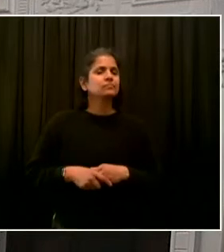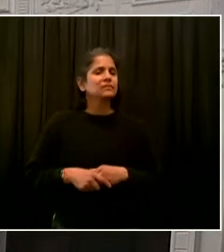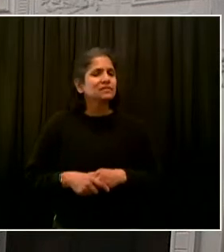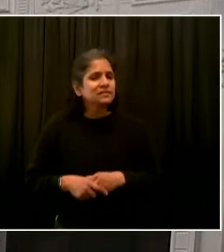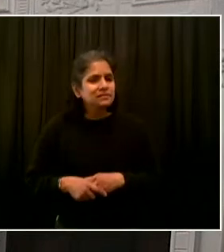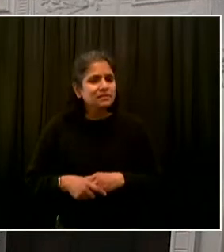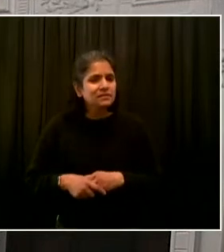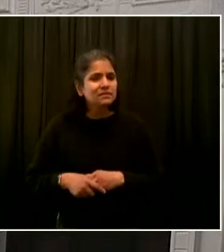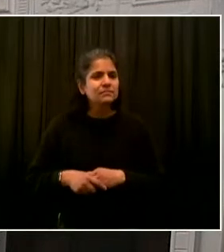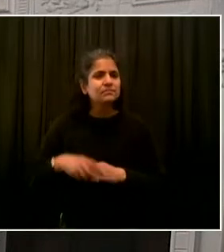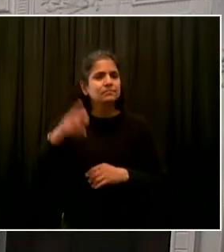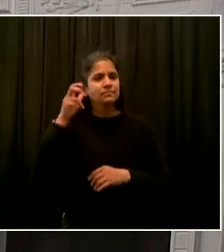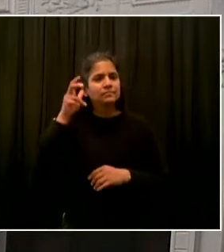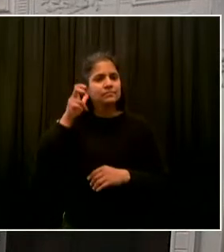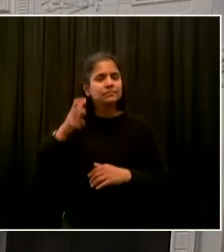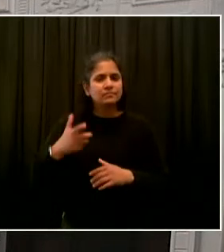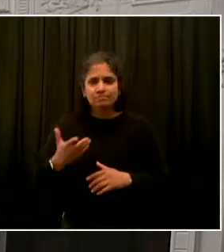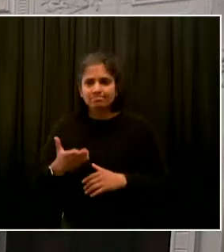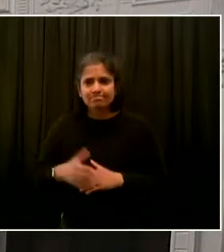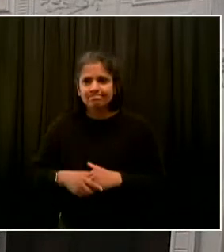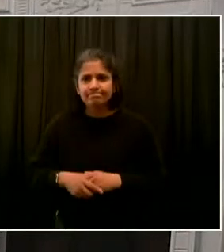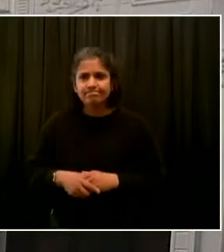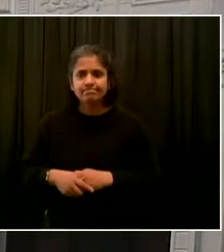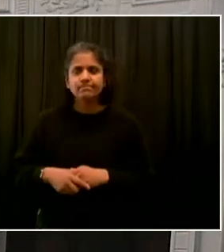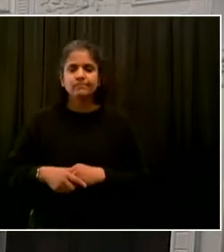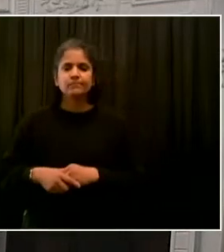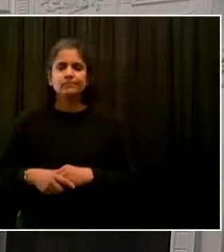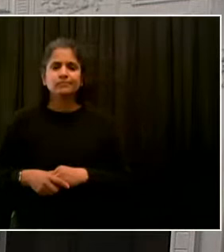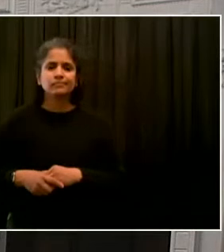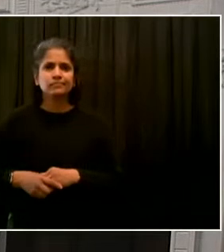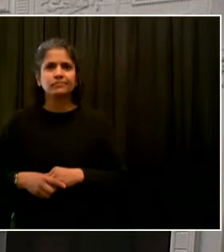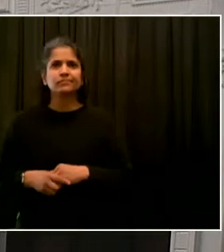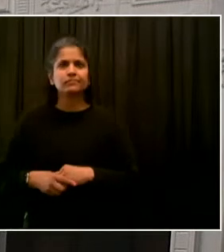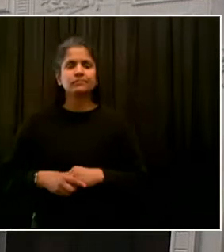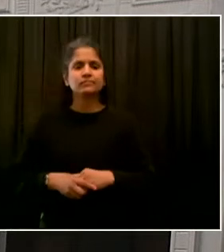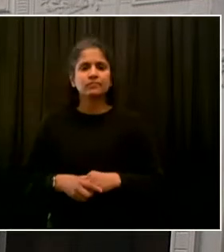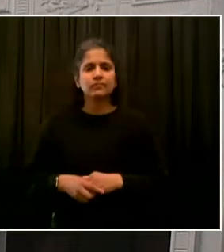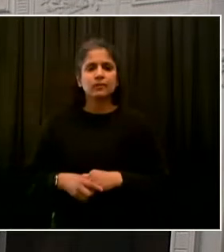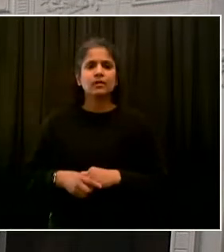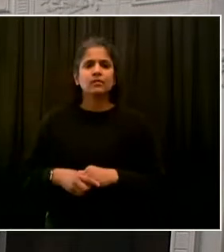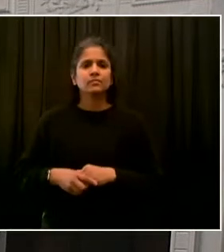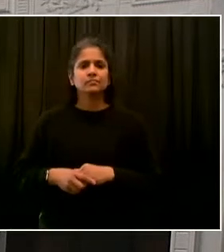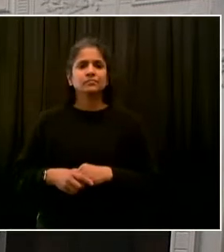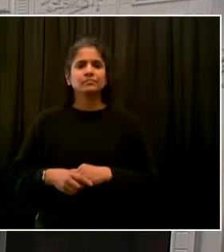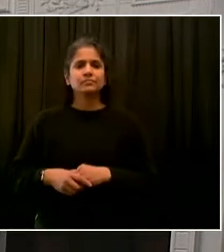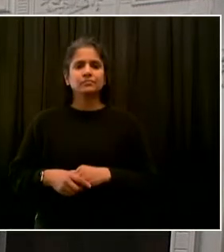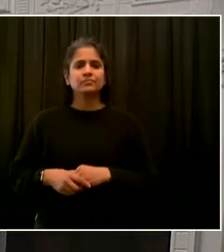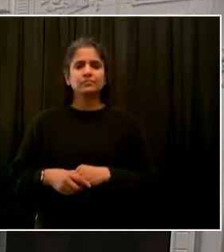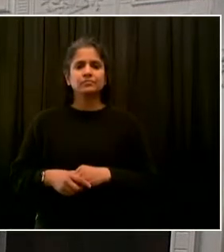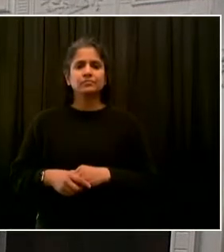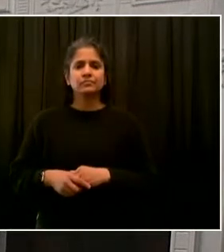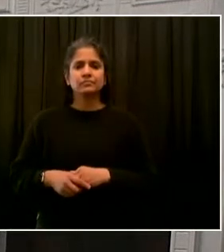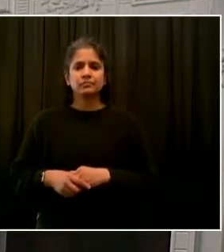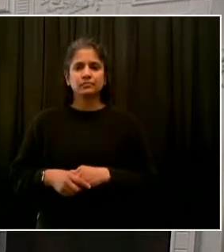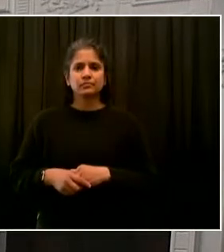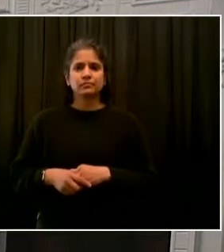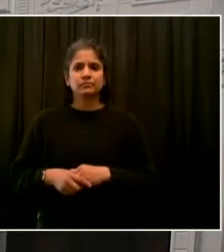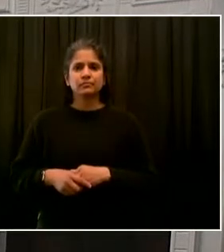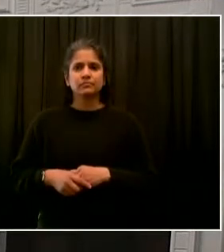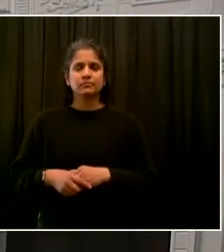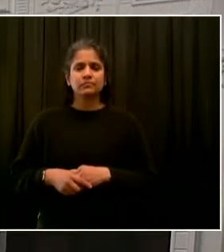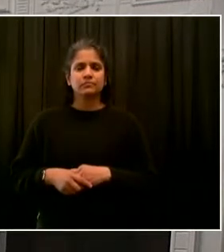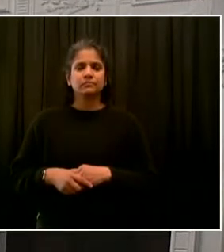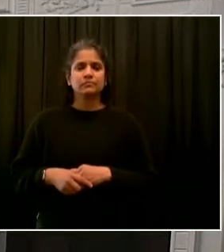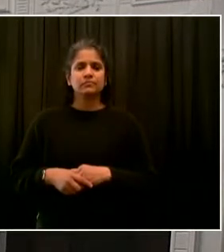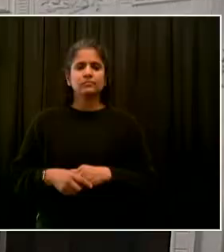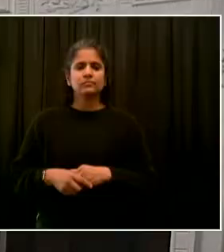legislature to do. Are you happy with the fact that there's going to be some bail reform changes? Are you unhappy that you're not going to get the dangerousness part